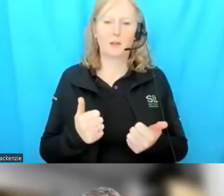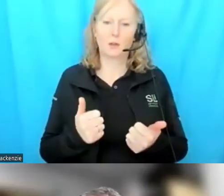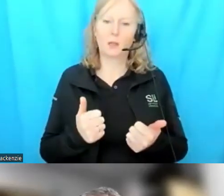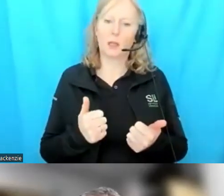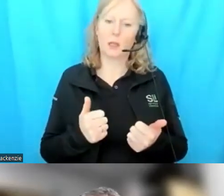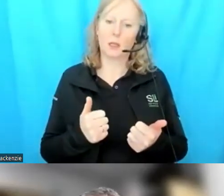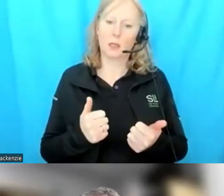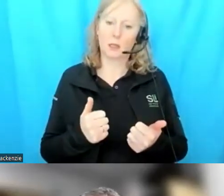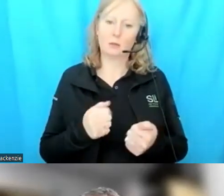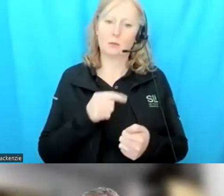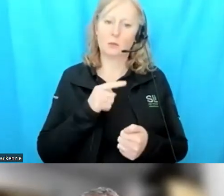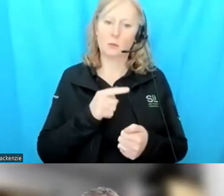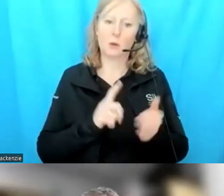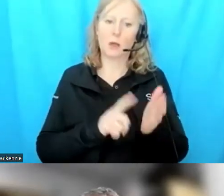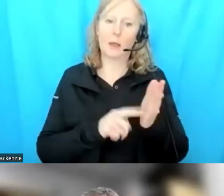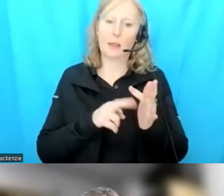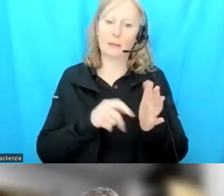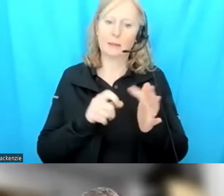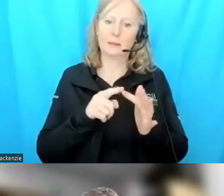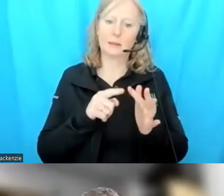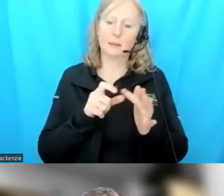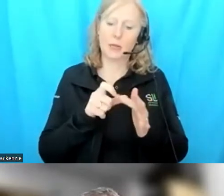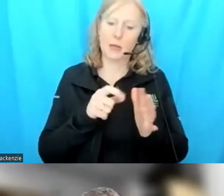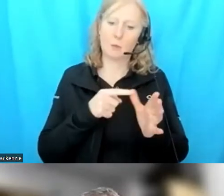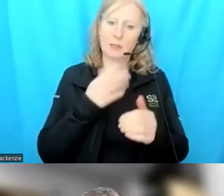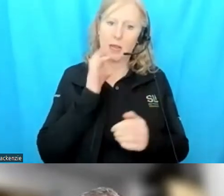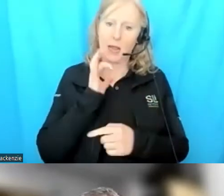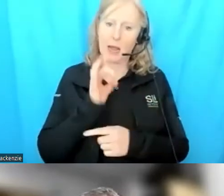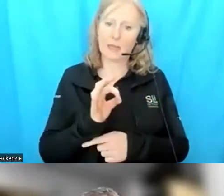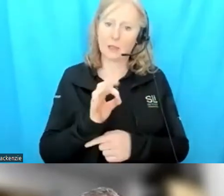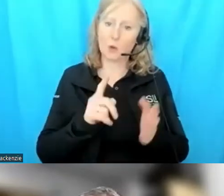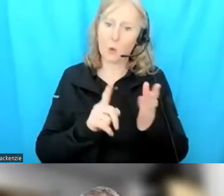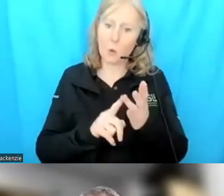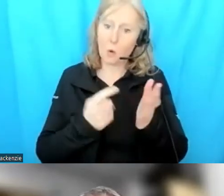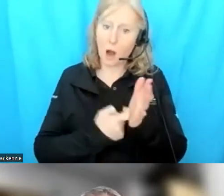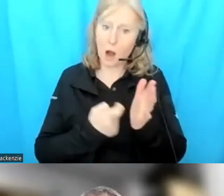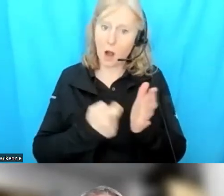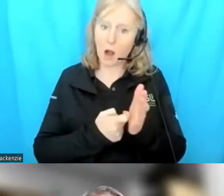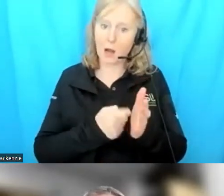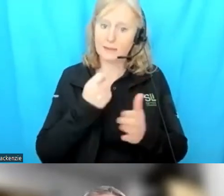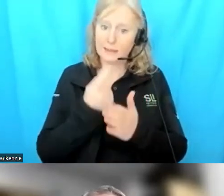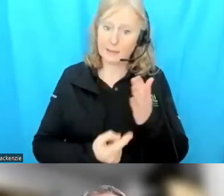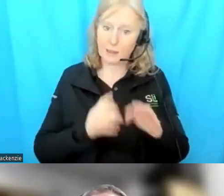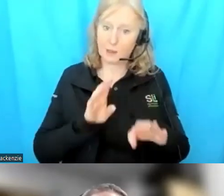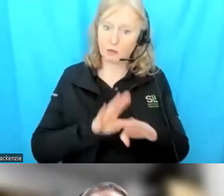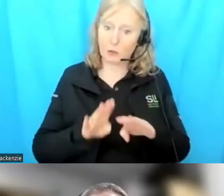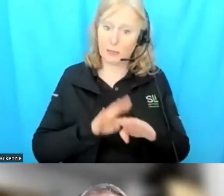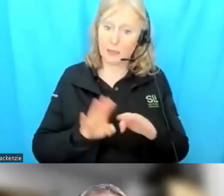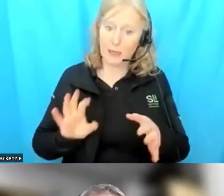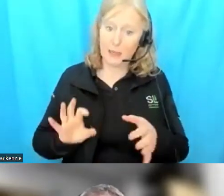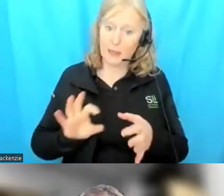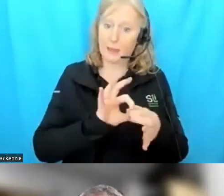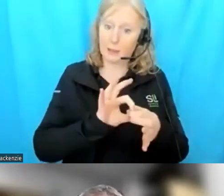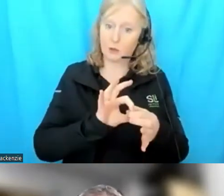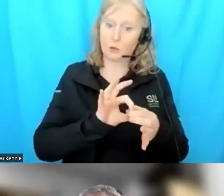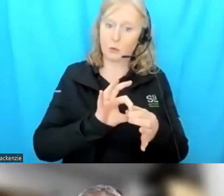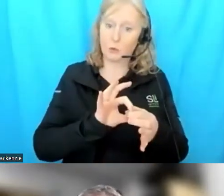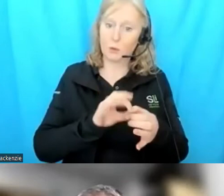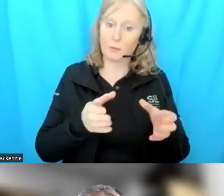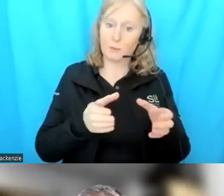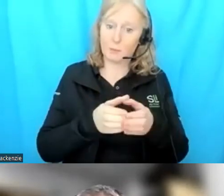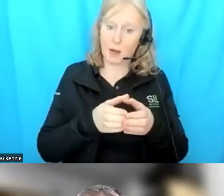was asking about how the ORR's disability awareness training links to the Department of Transport's real